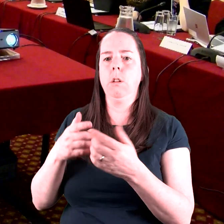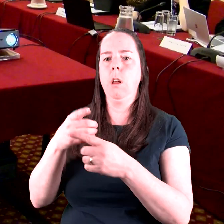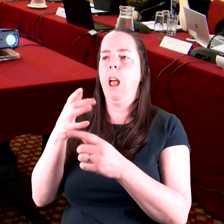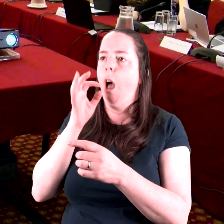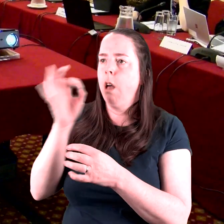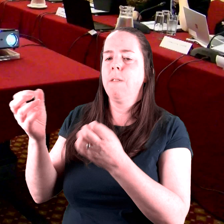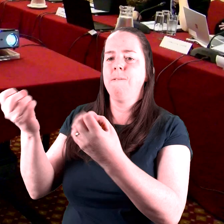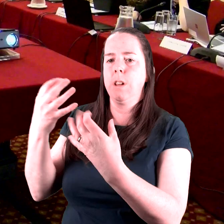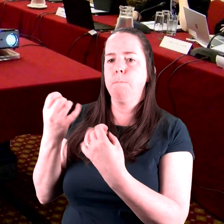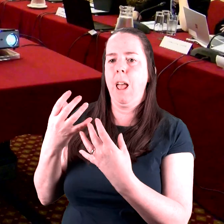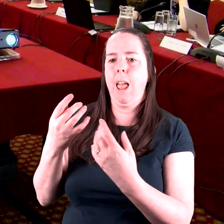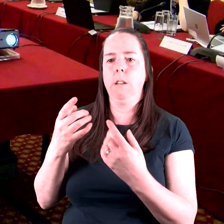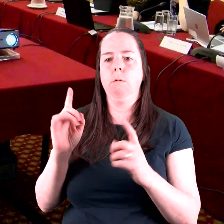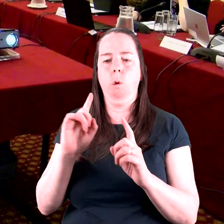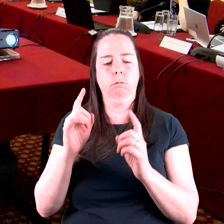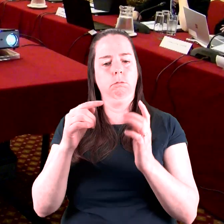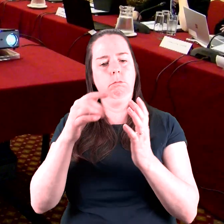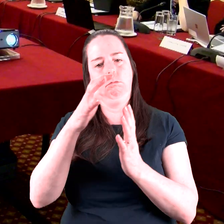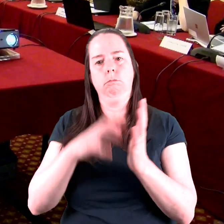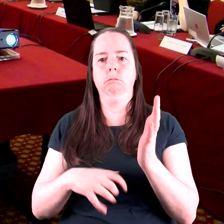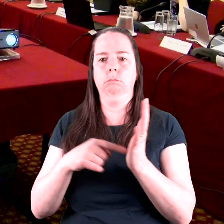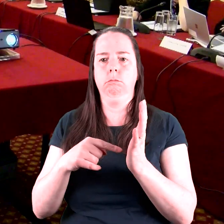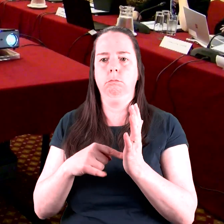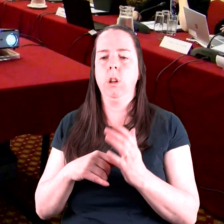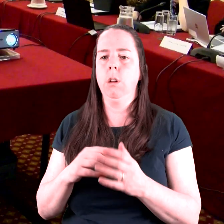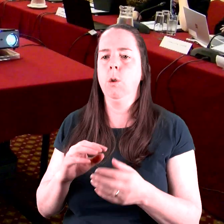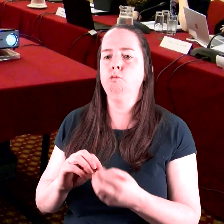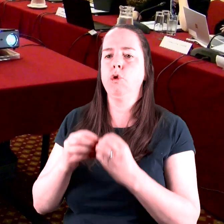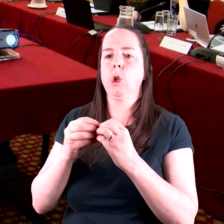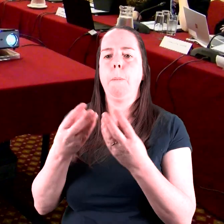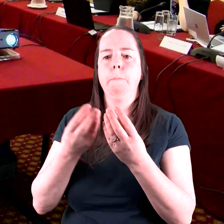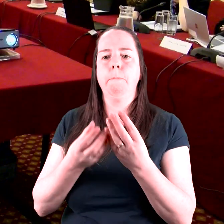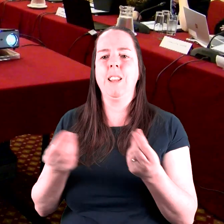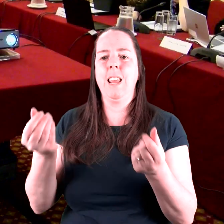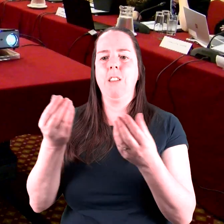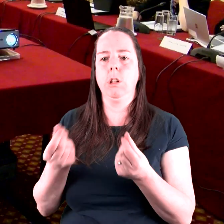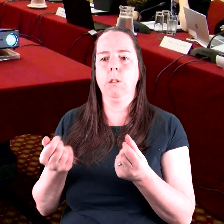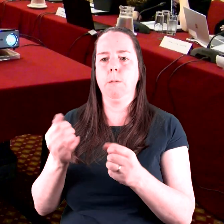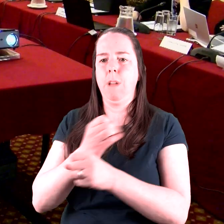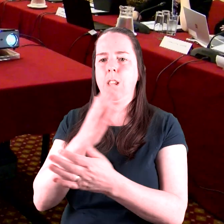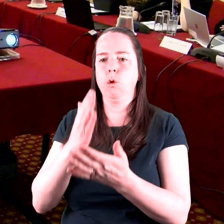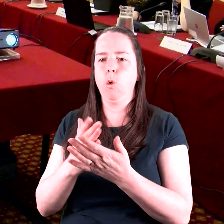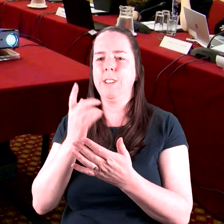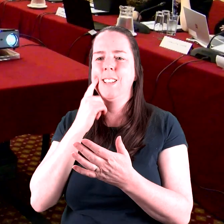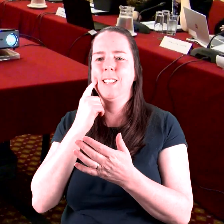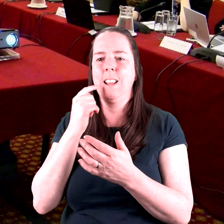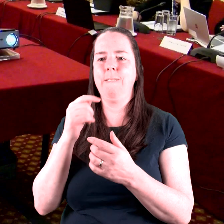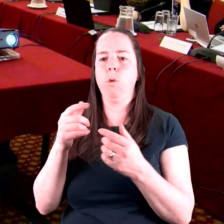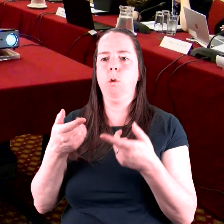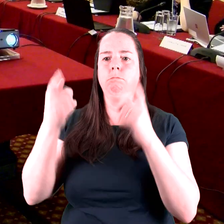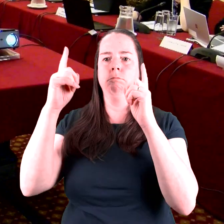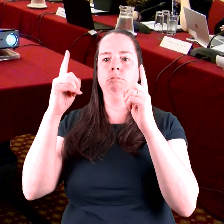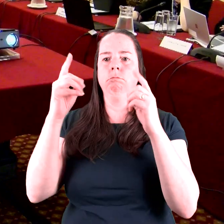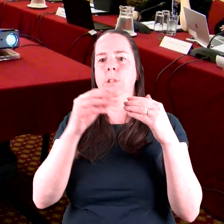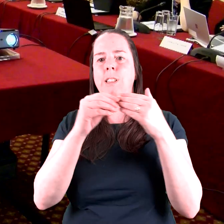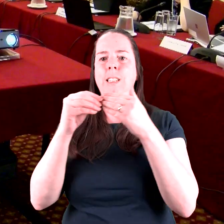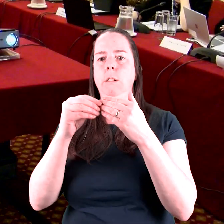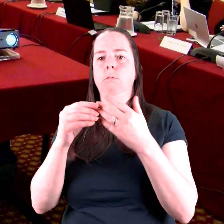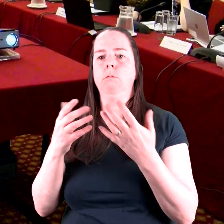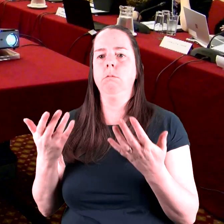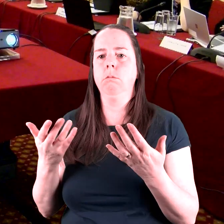and feeding back to us on the things that are proposed. And we'll also produce some materials to make sure that that's easy